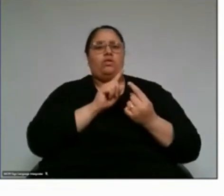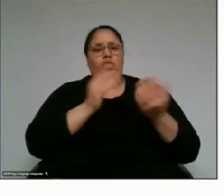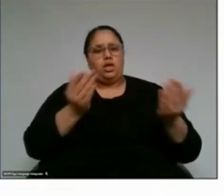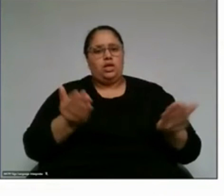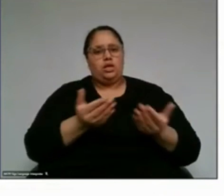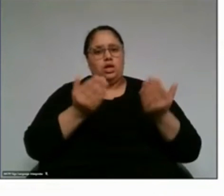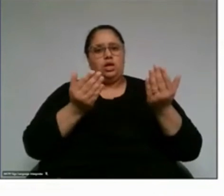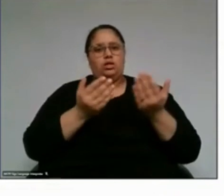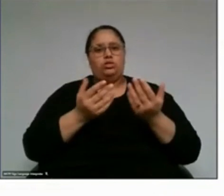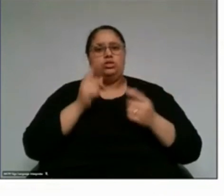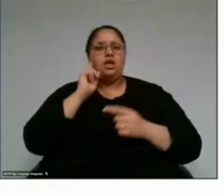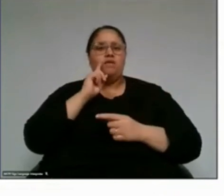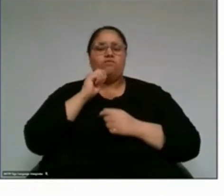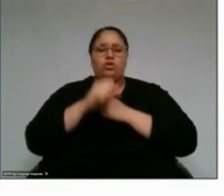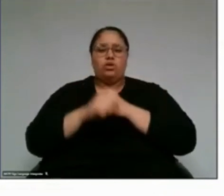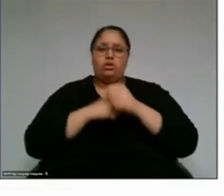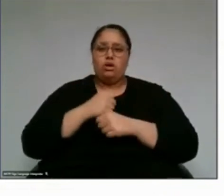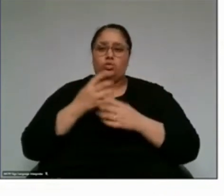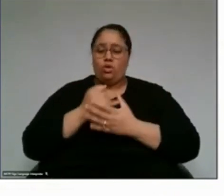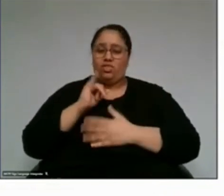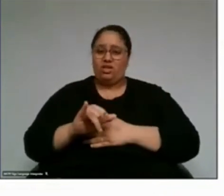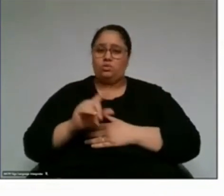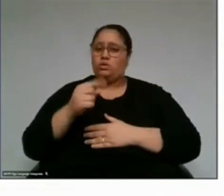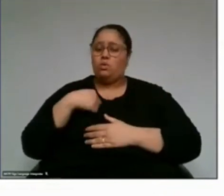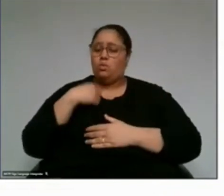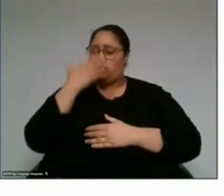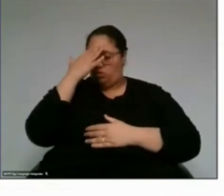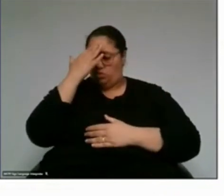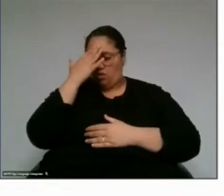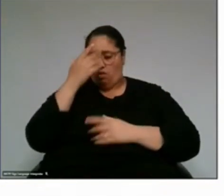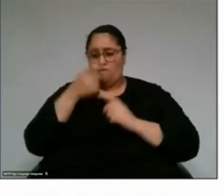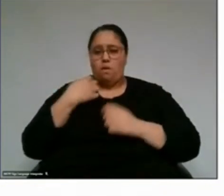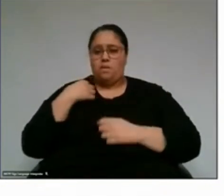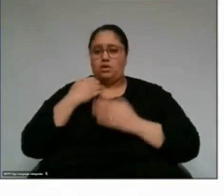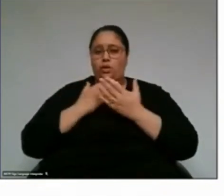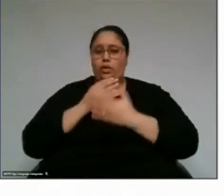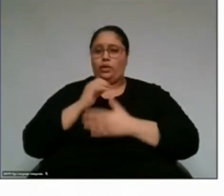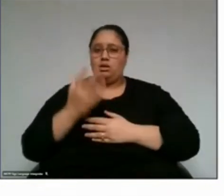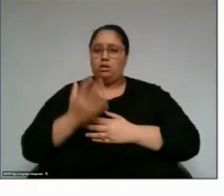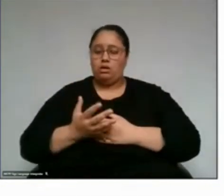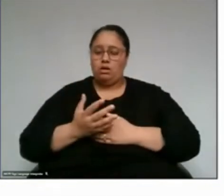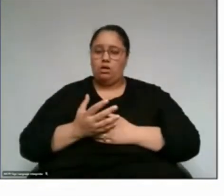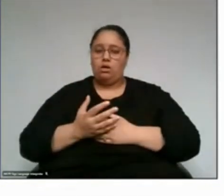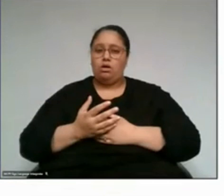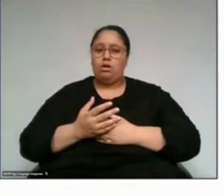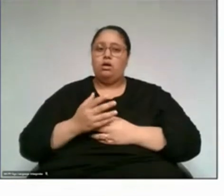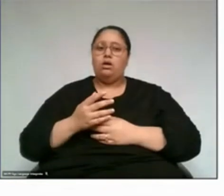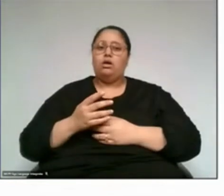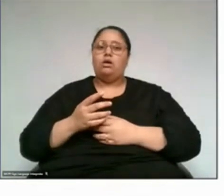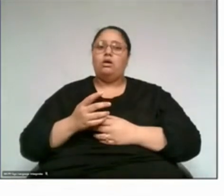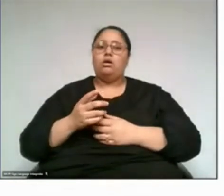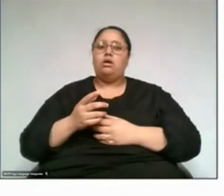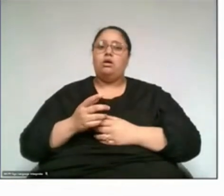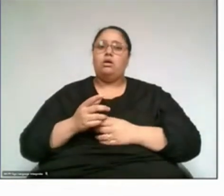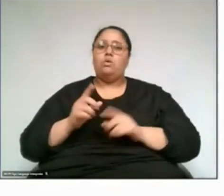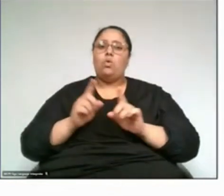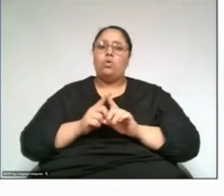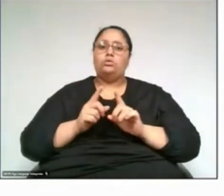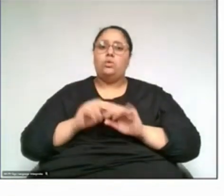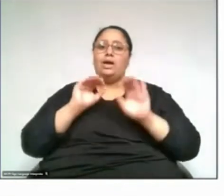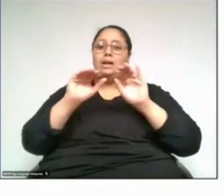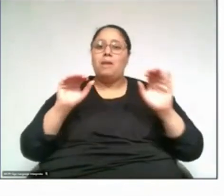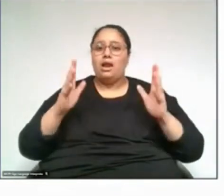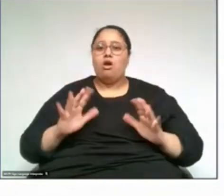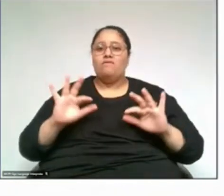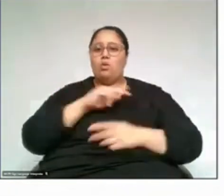encourage yearly. So with this being said, Speaker, what I want to know from the Minister through you, Speaker, And also as a reminder of how the